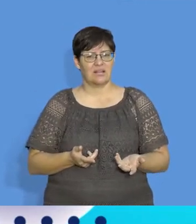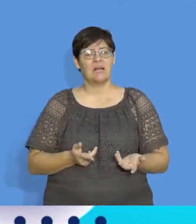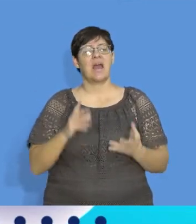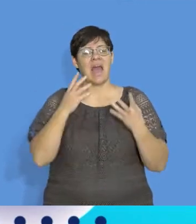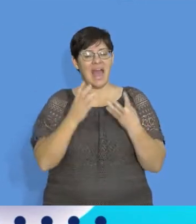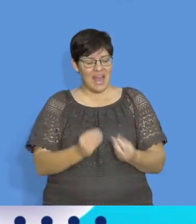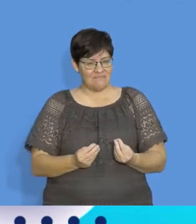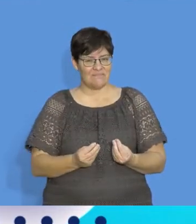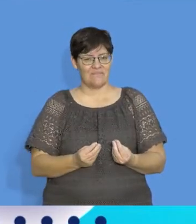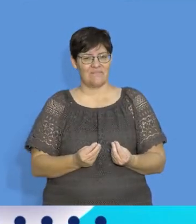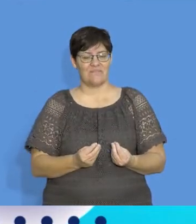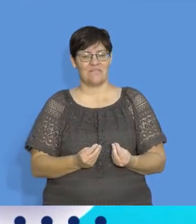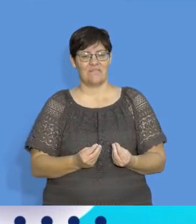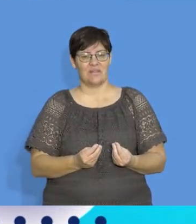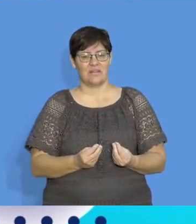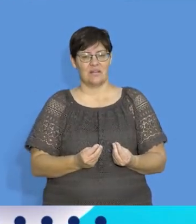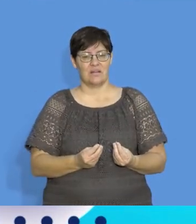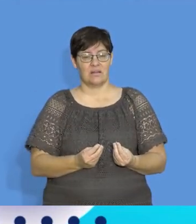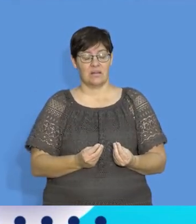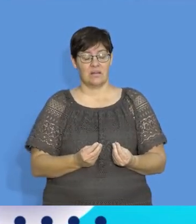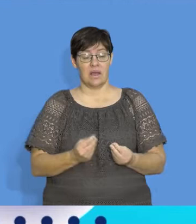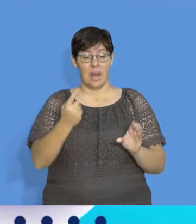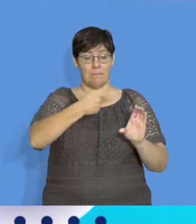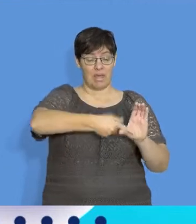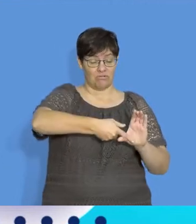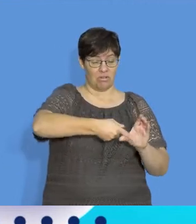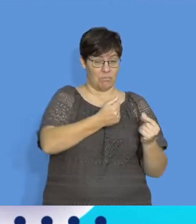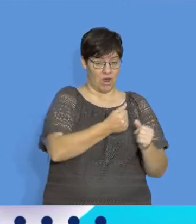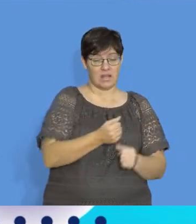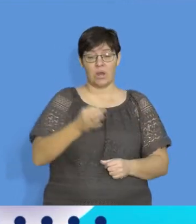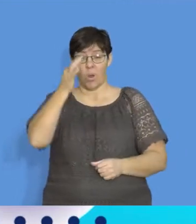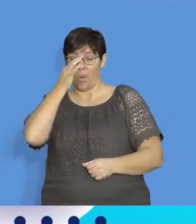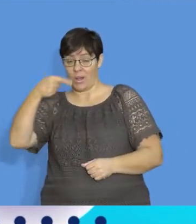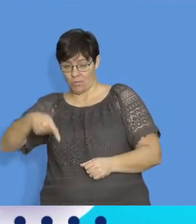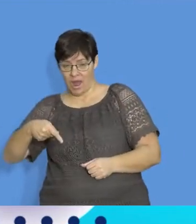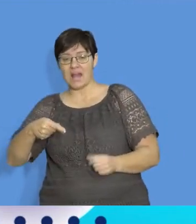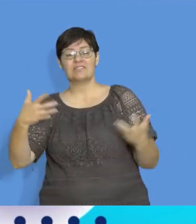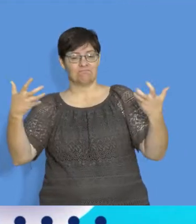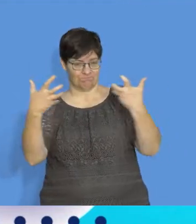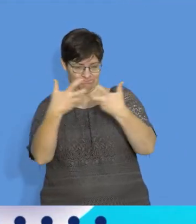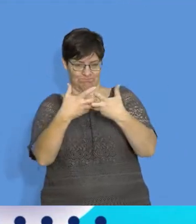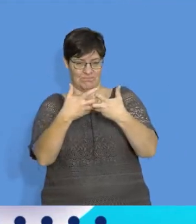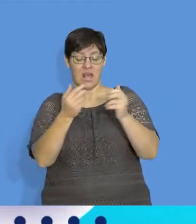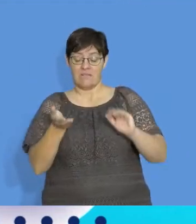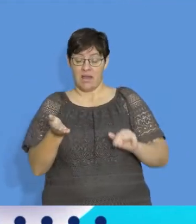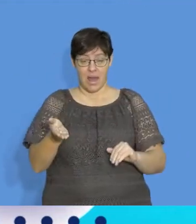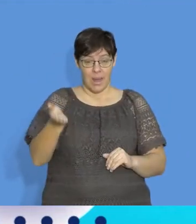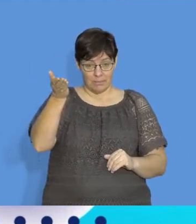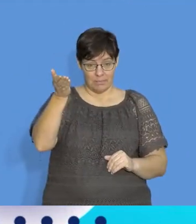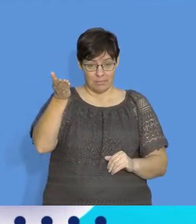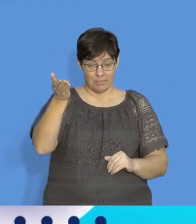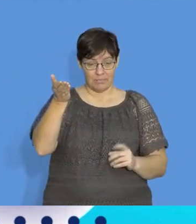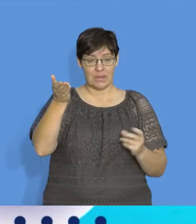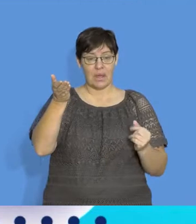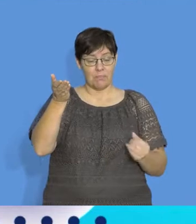a correlation between the petrol price and the oil price. Usually, if the oil price goes